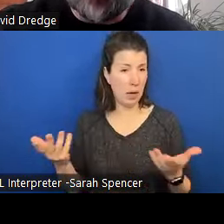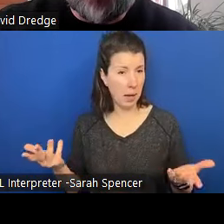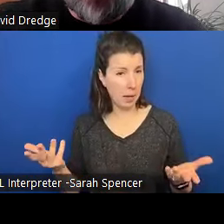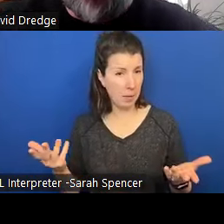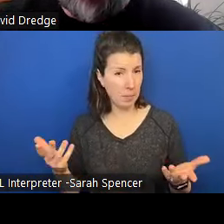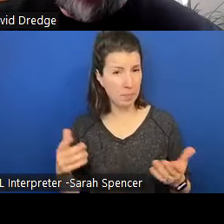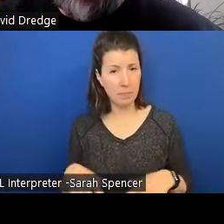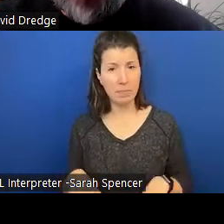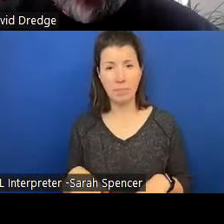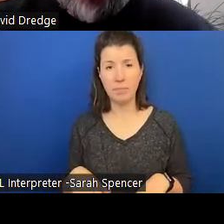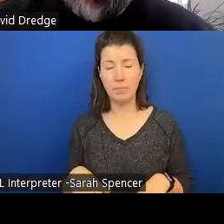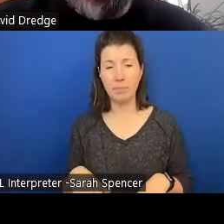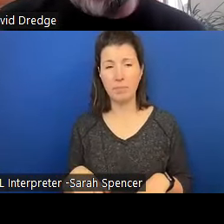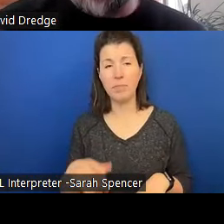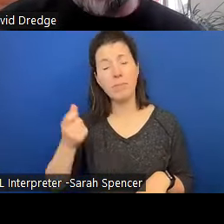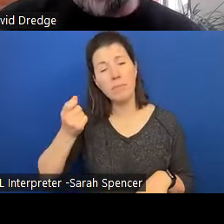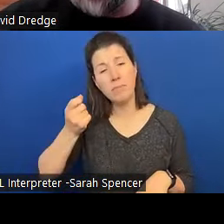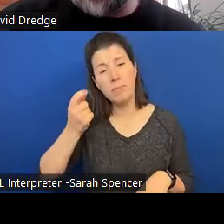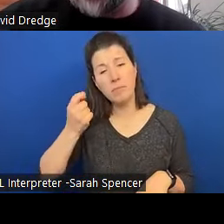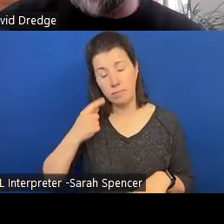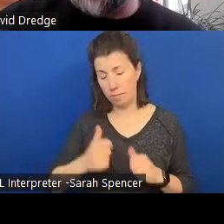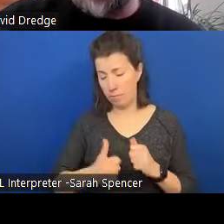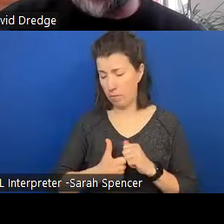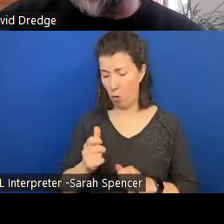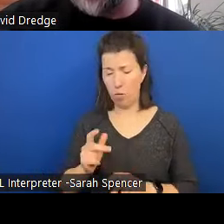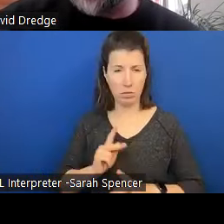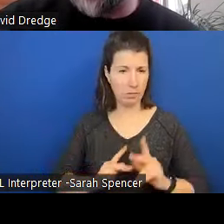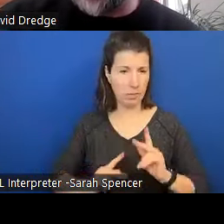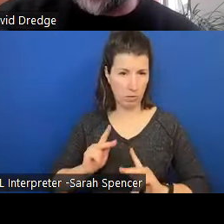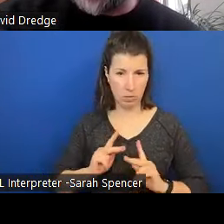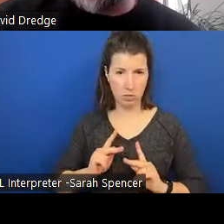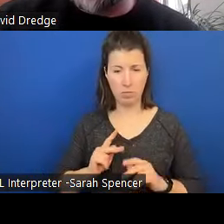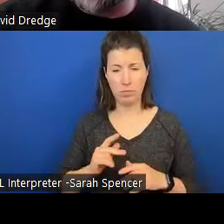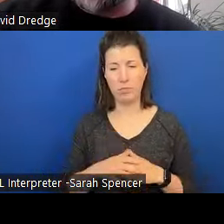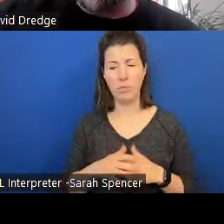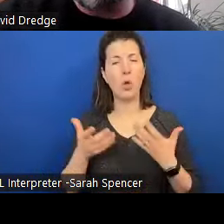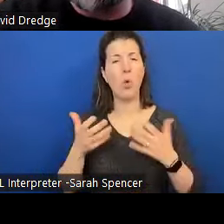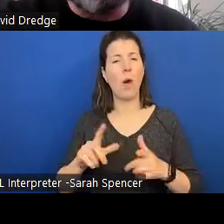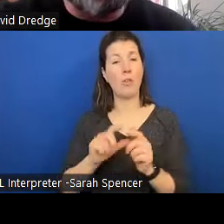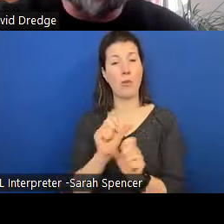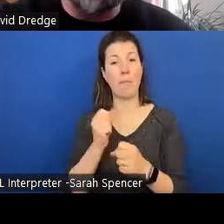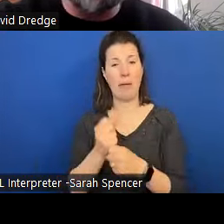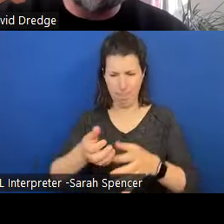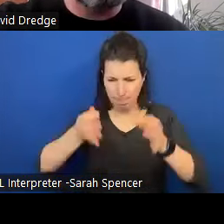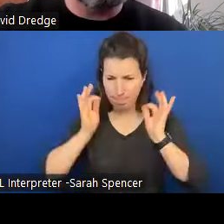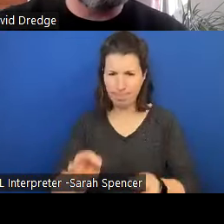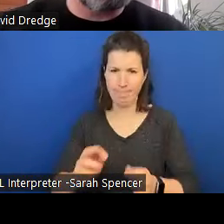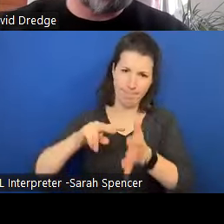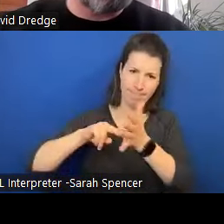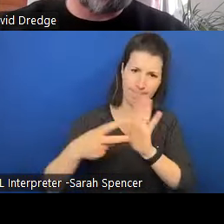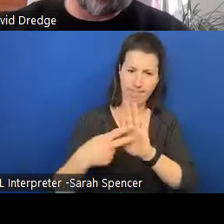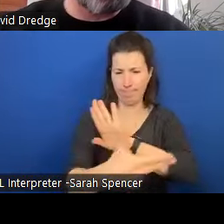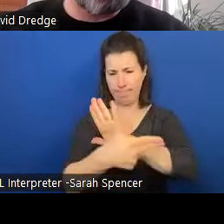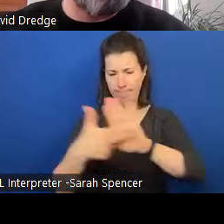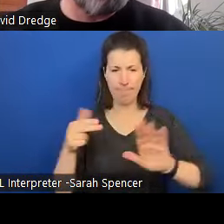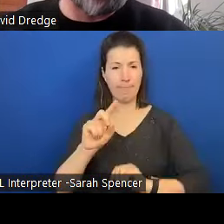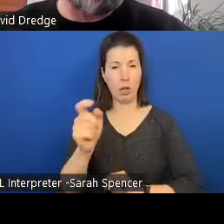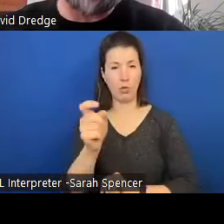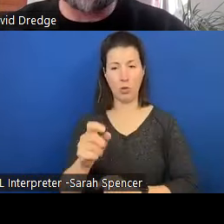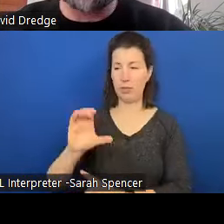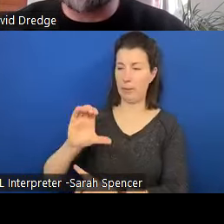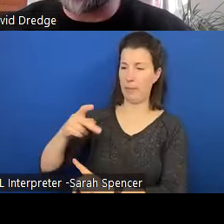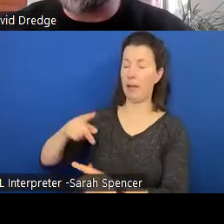So most people don't really want to make a definite diagnosis of cerebral palsy until at least a year of age.